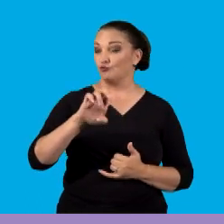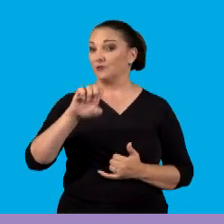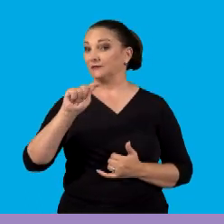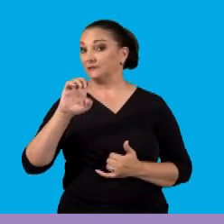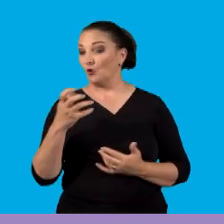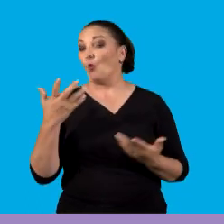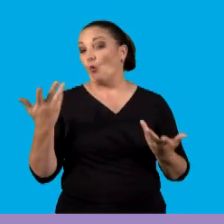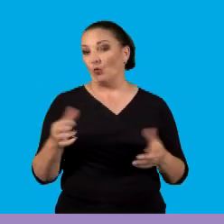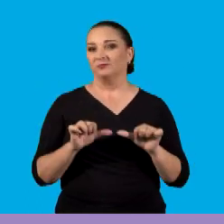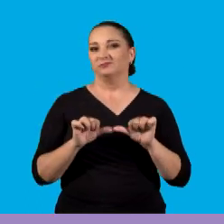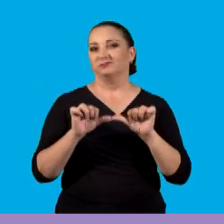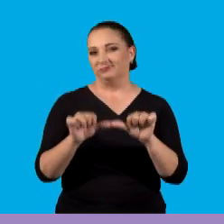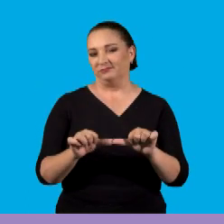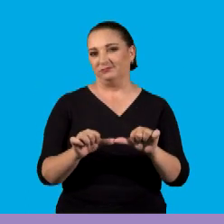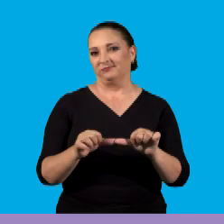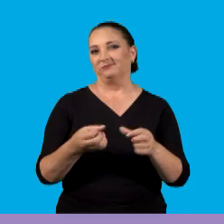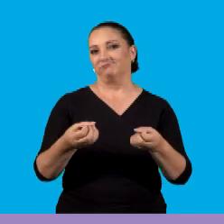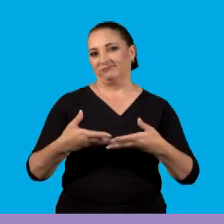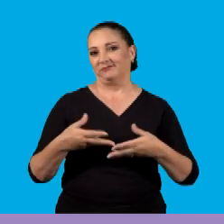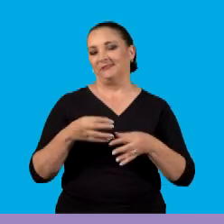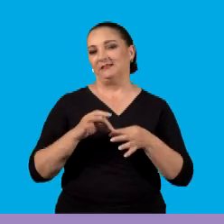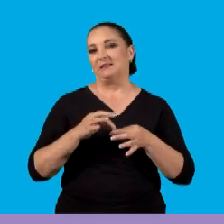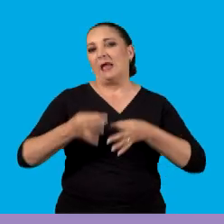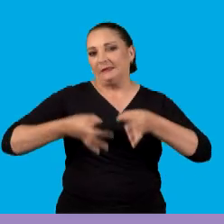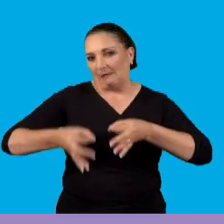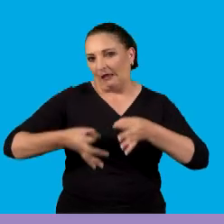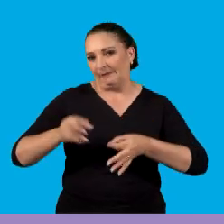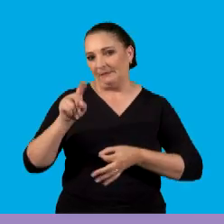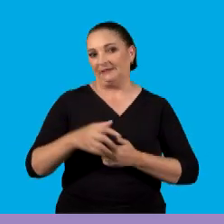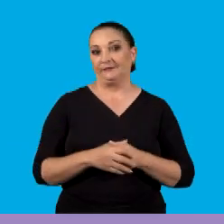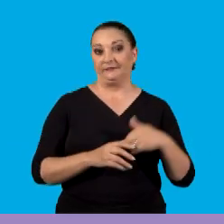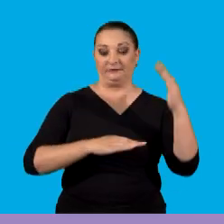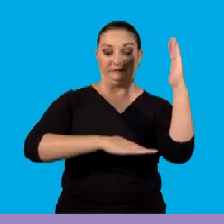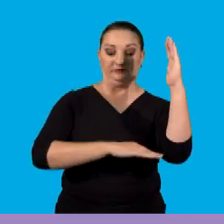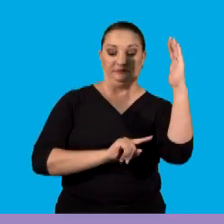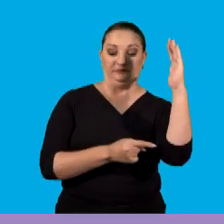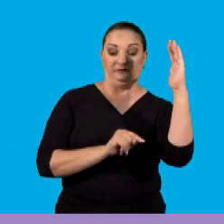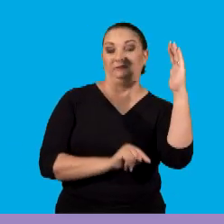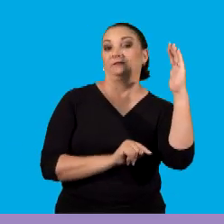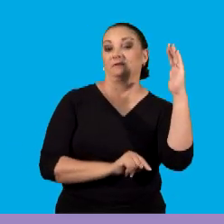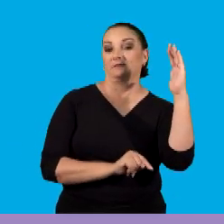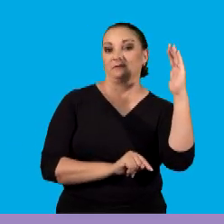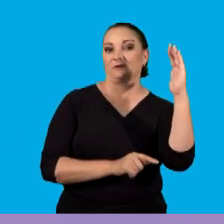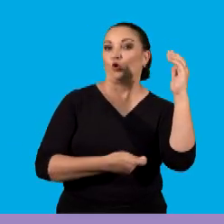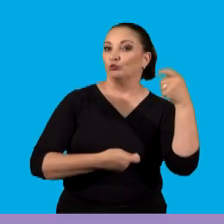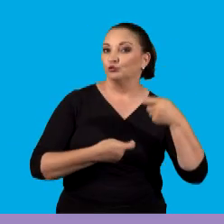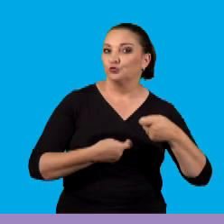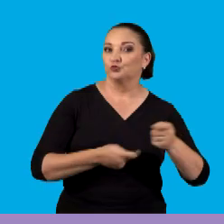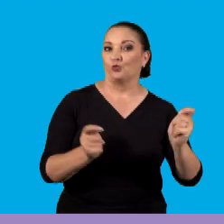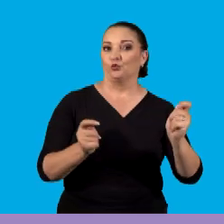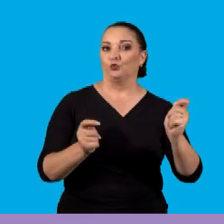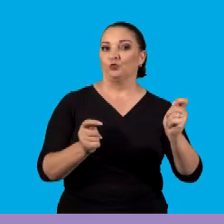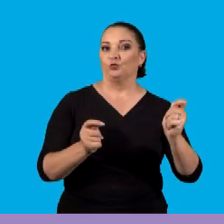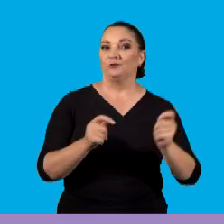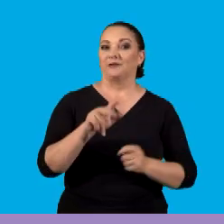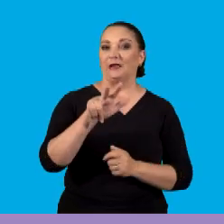discrete or continuous and give a reason for your answer. So we can see that on the first day,